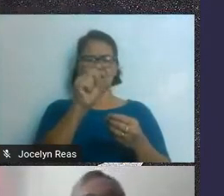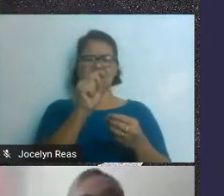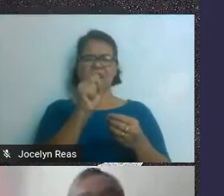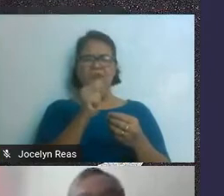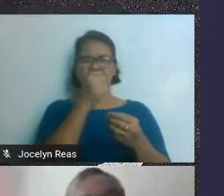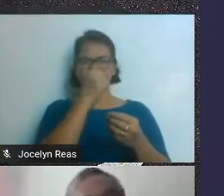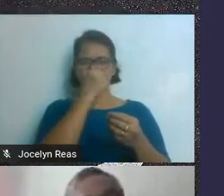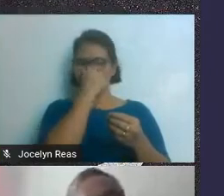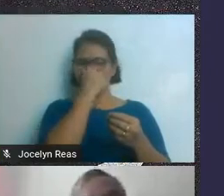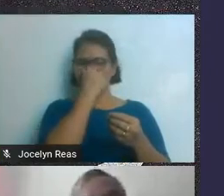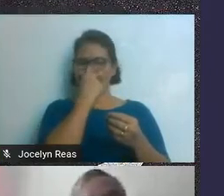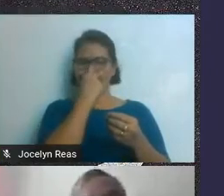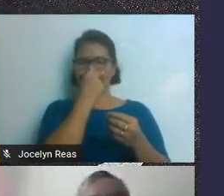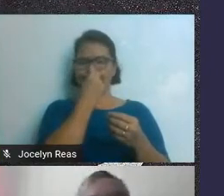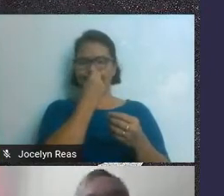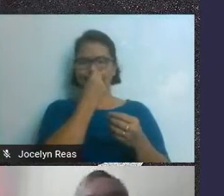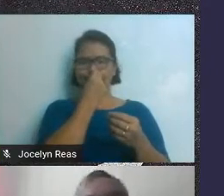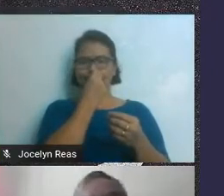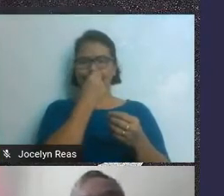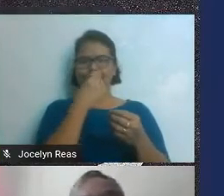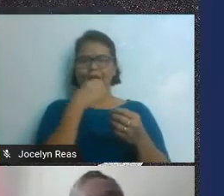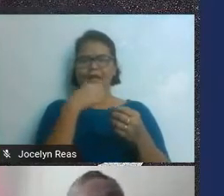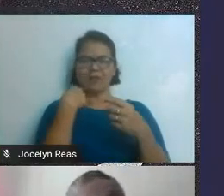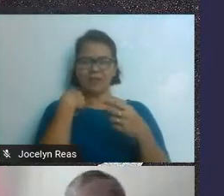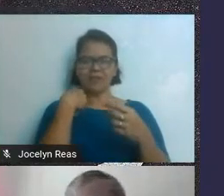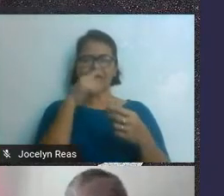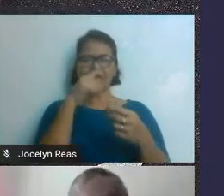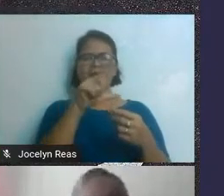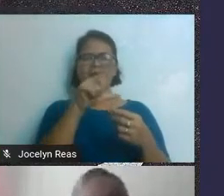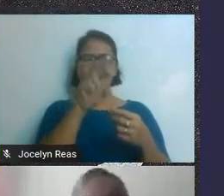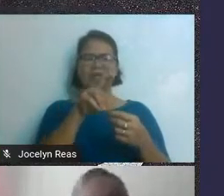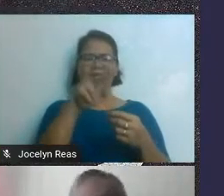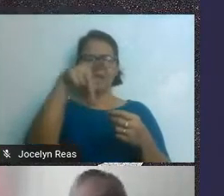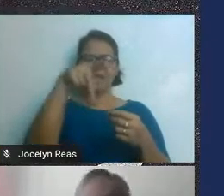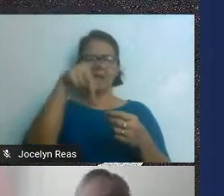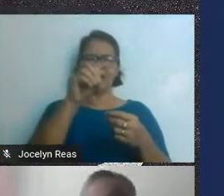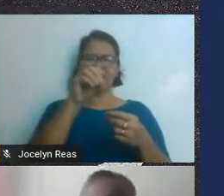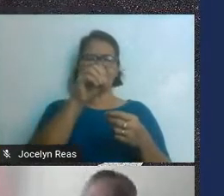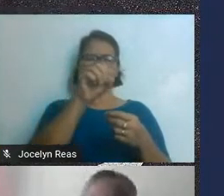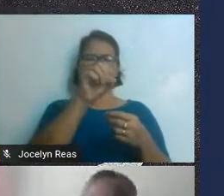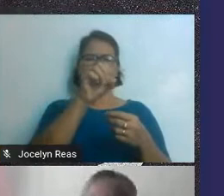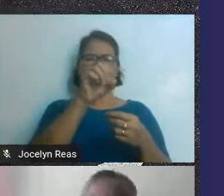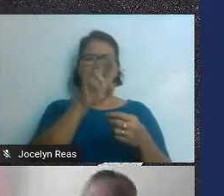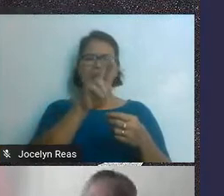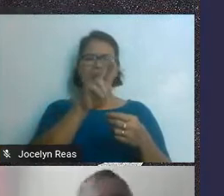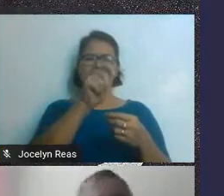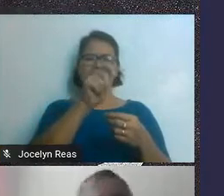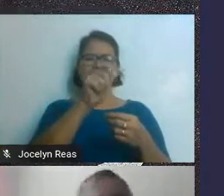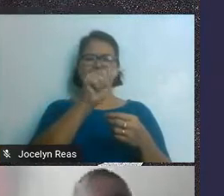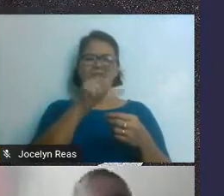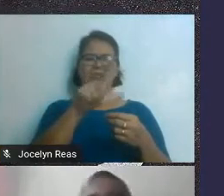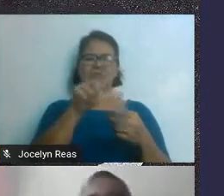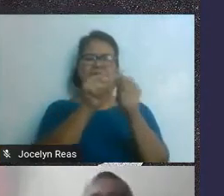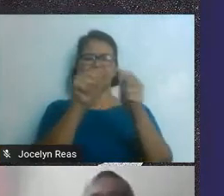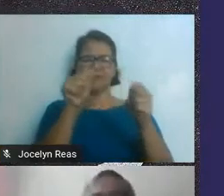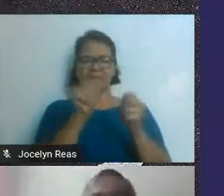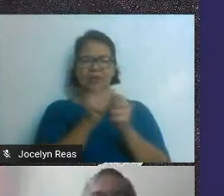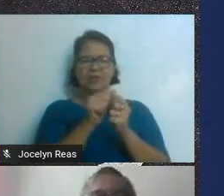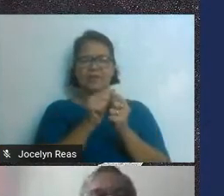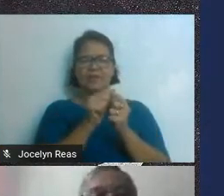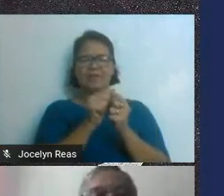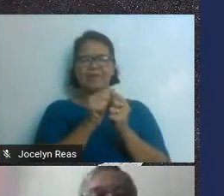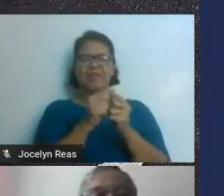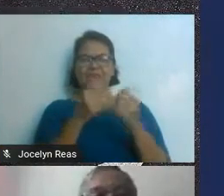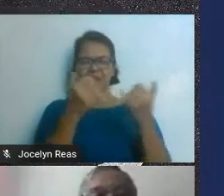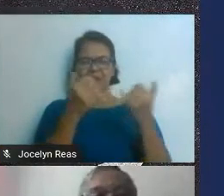LR portal, our learning resources portal. As I mentioned, I think earlier today, the